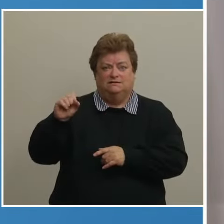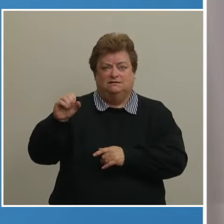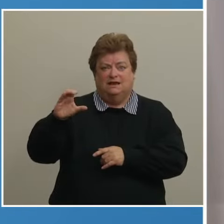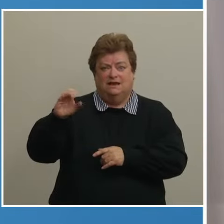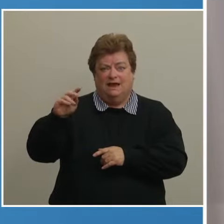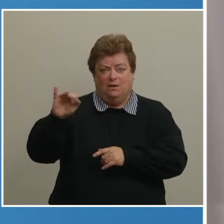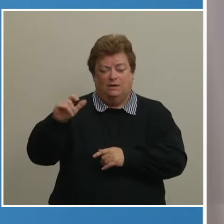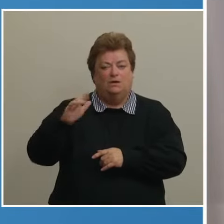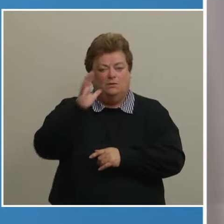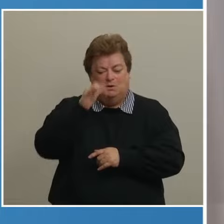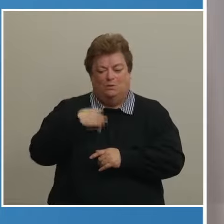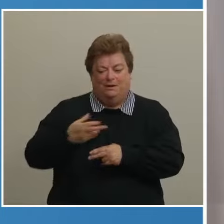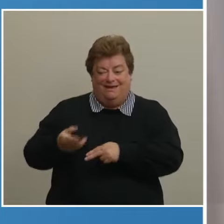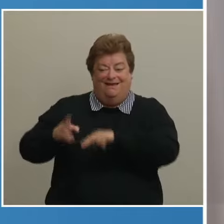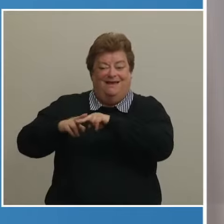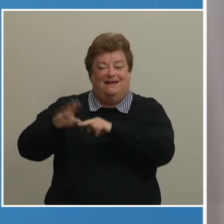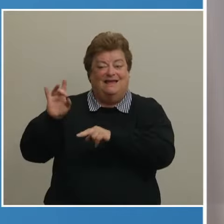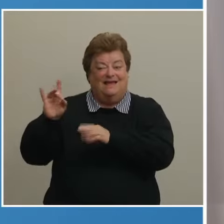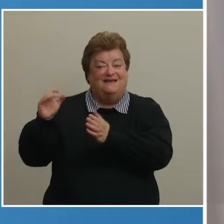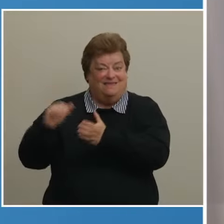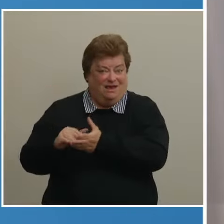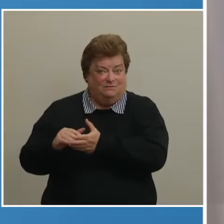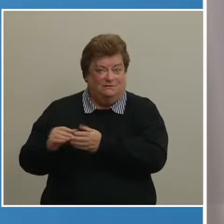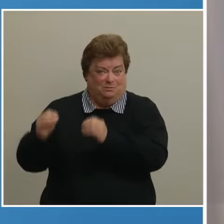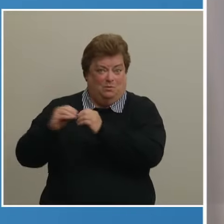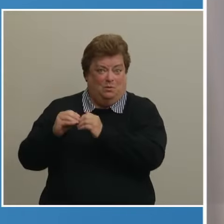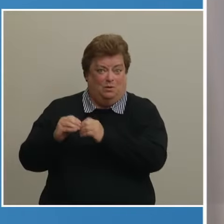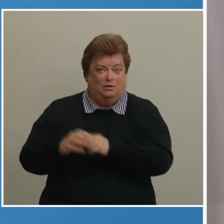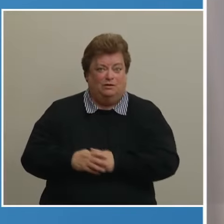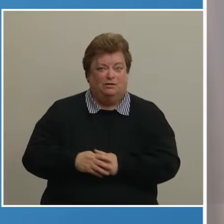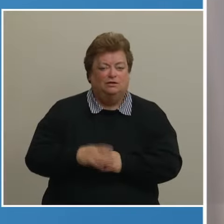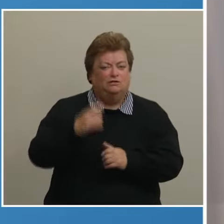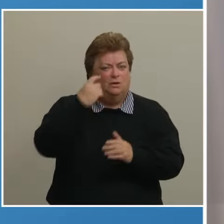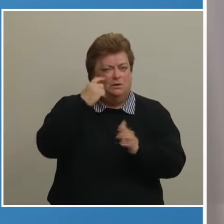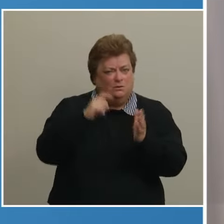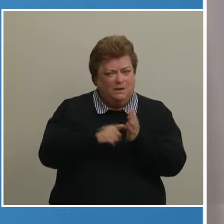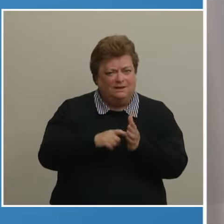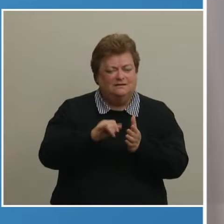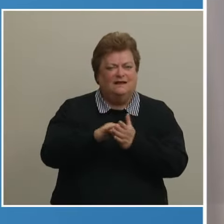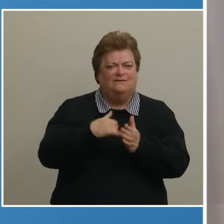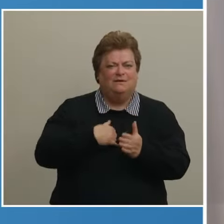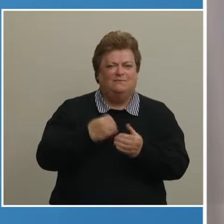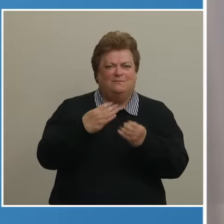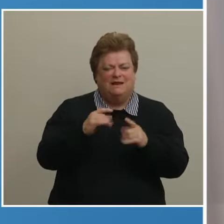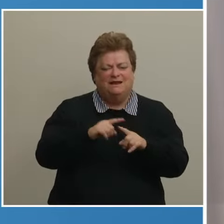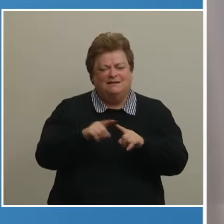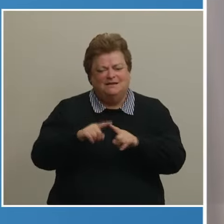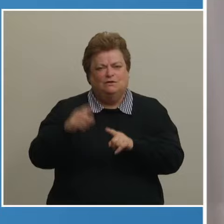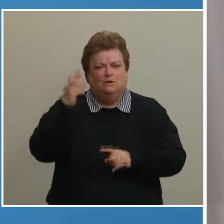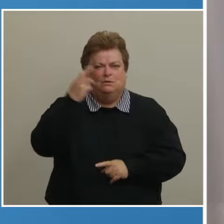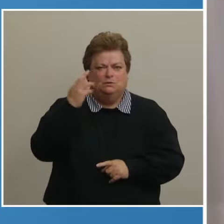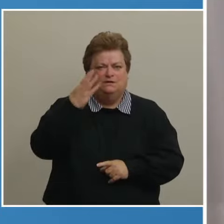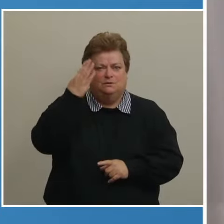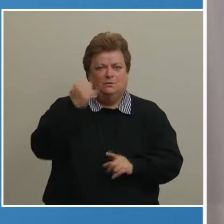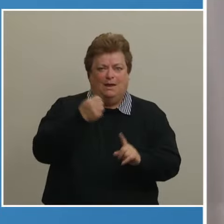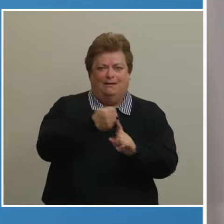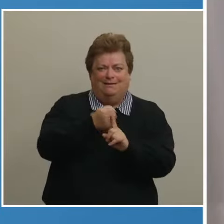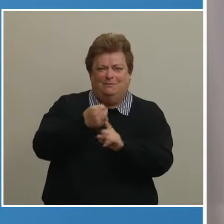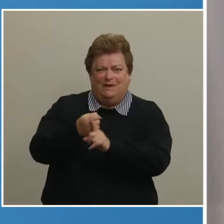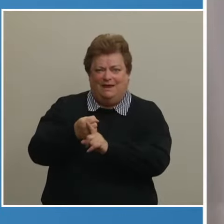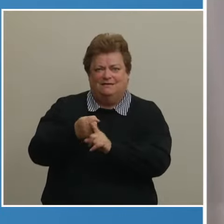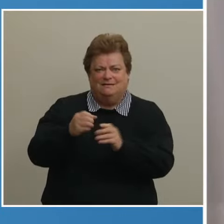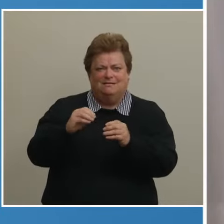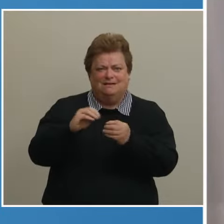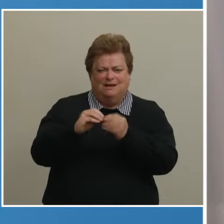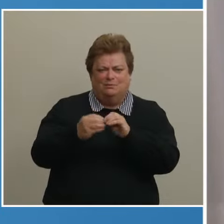another 8,000 COVID cases. We recognize that there are many factors that can impact the rates statewide, but this